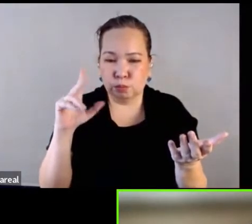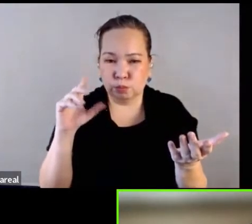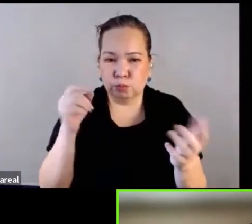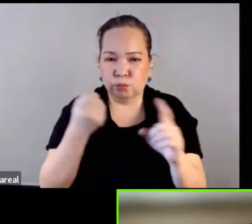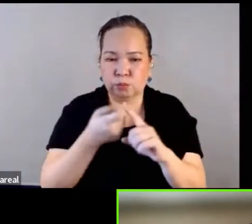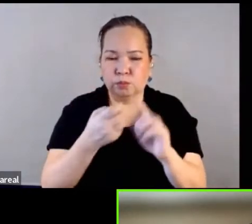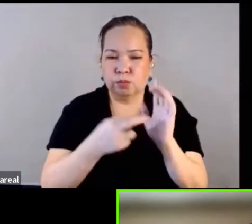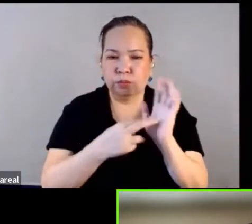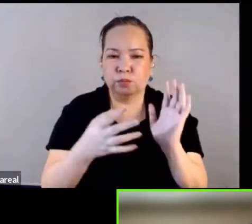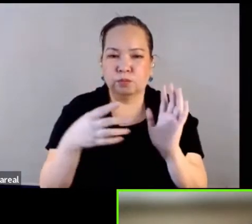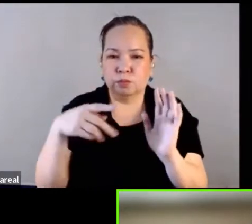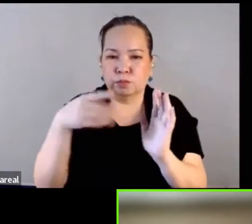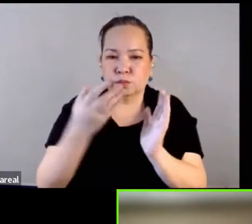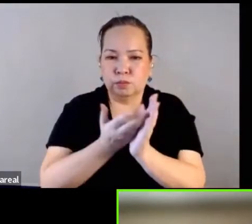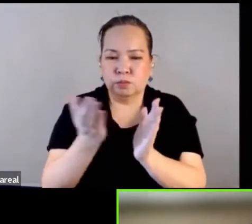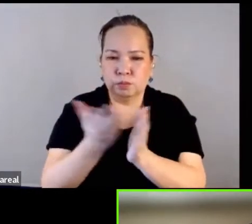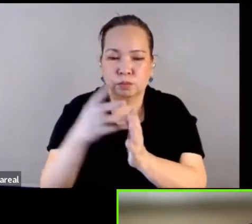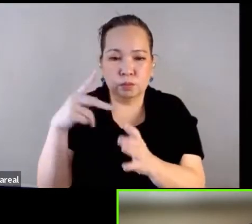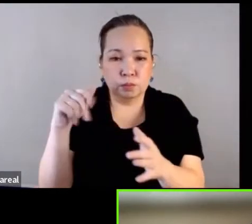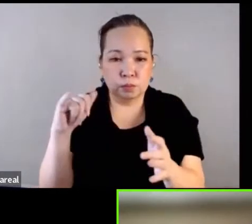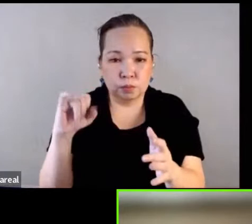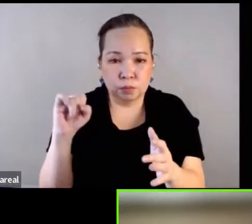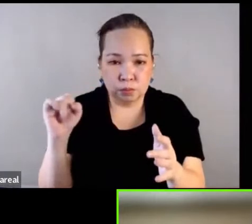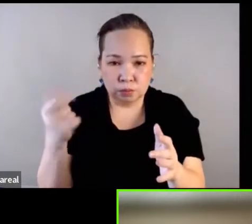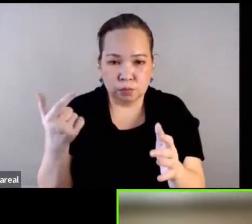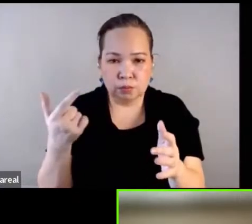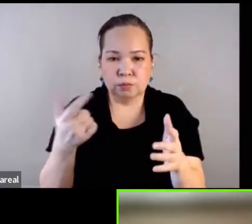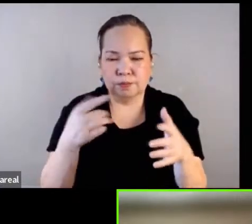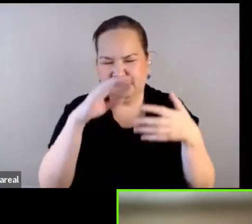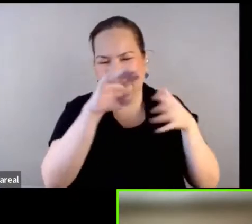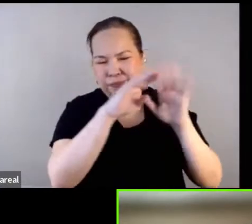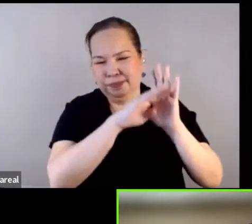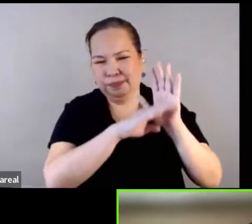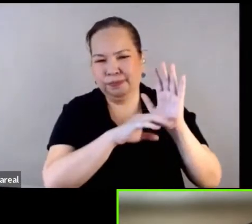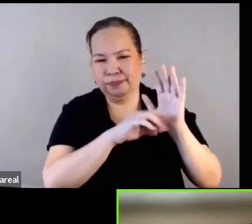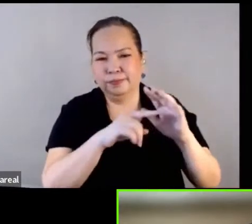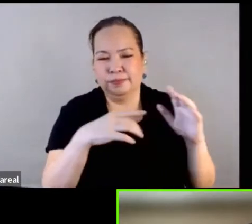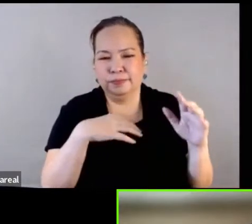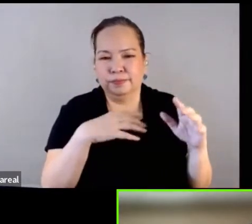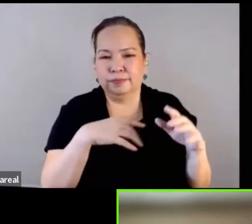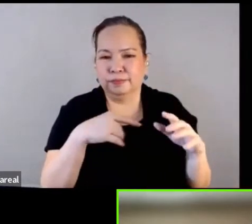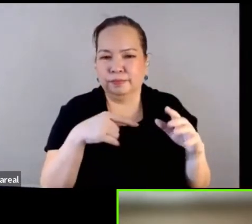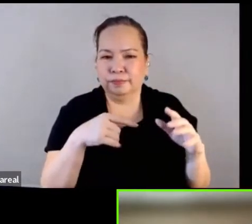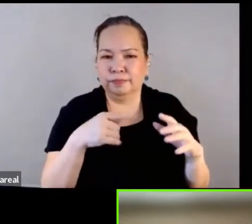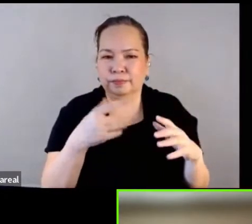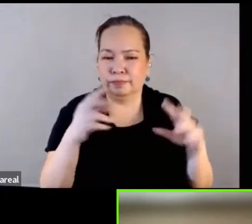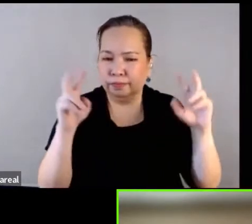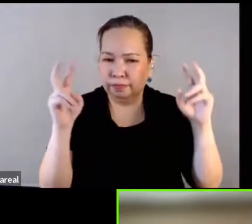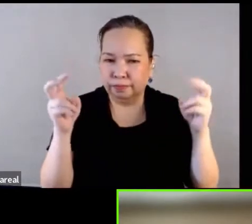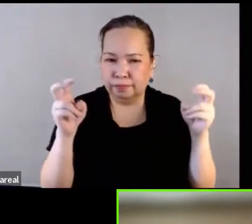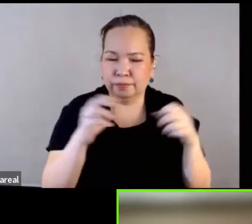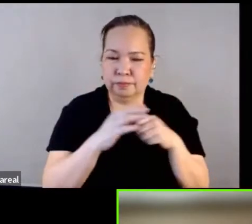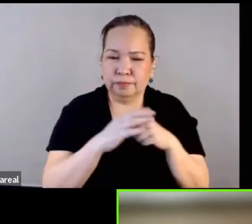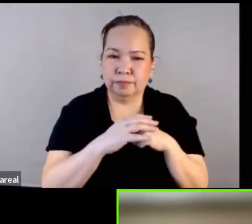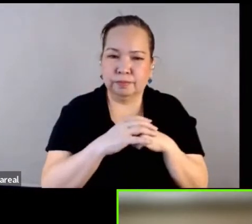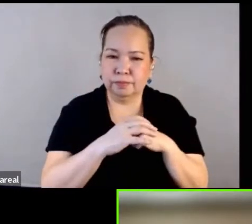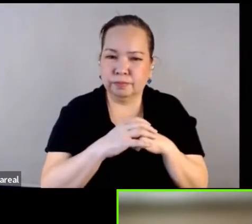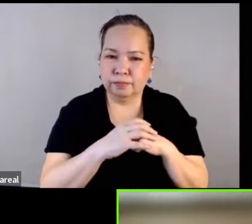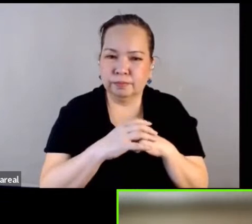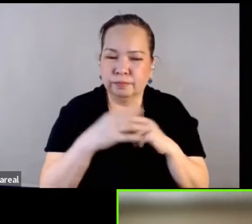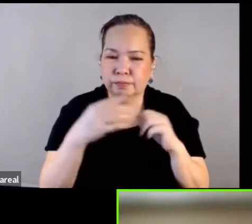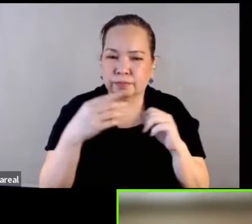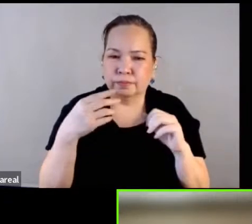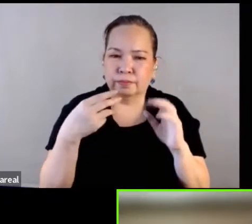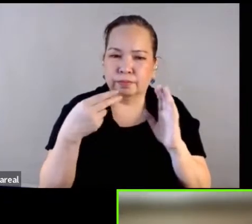Committee on Basic Education and Culture, House of Representatives, Quezon City. Subject: the House Resolution